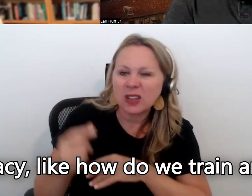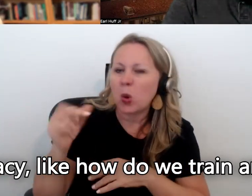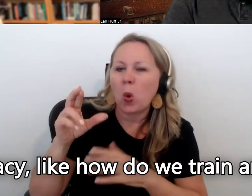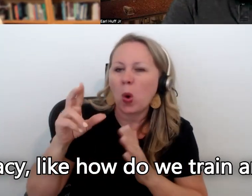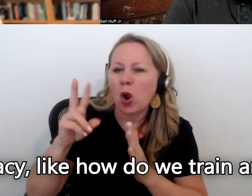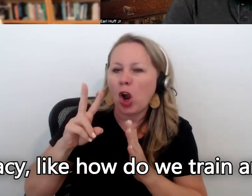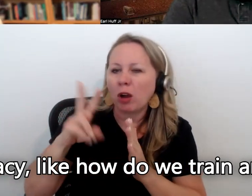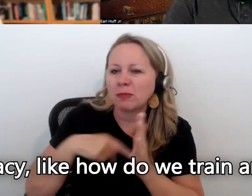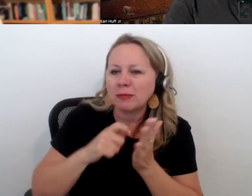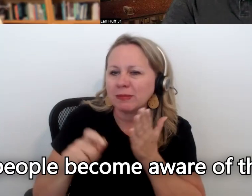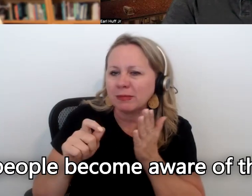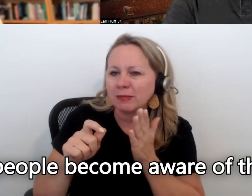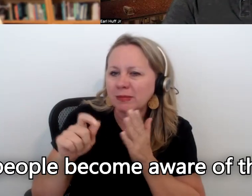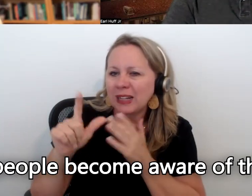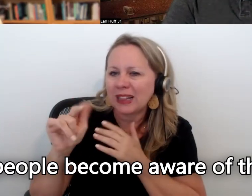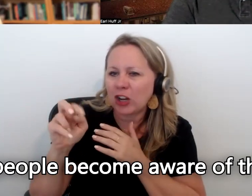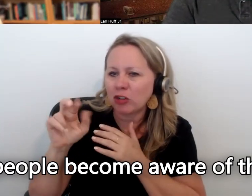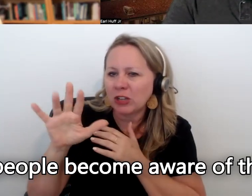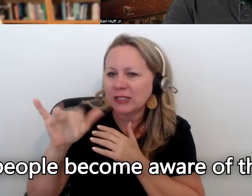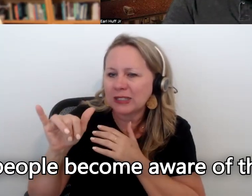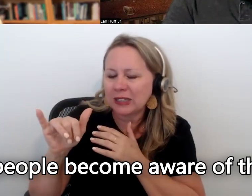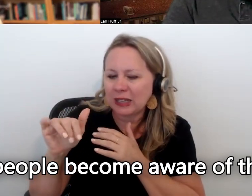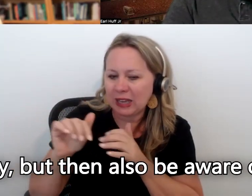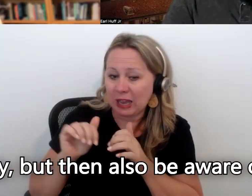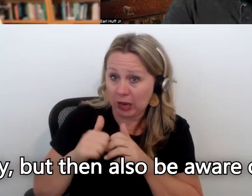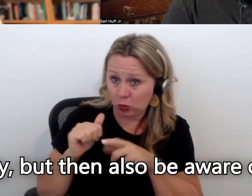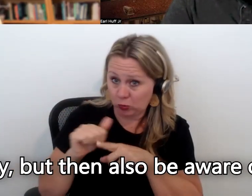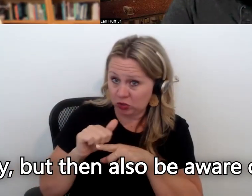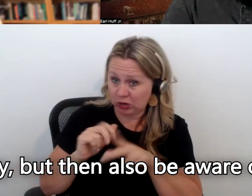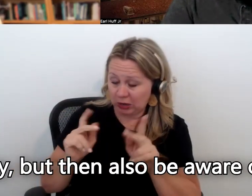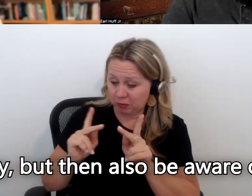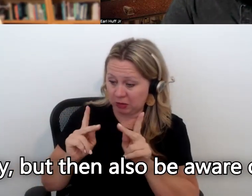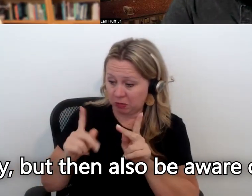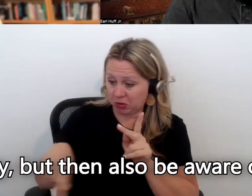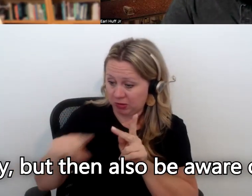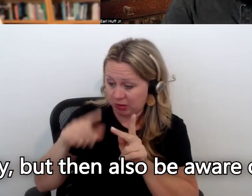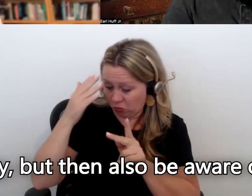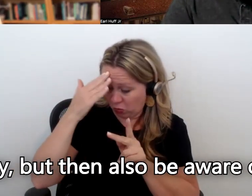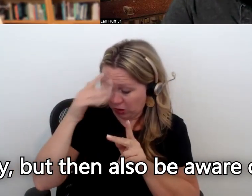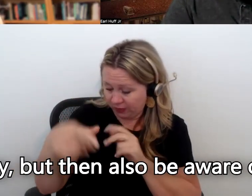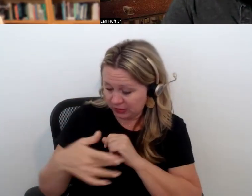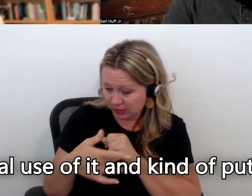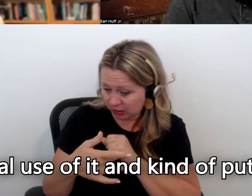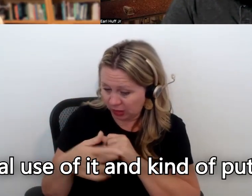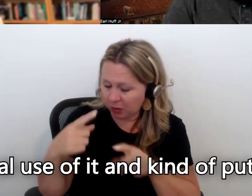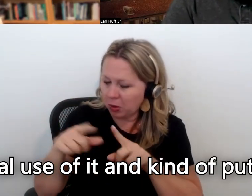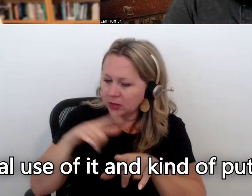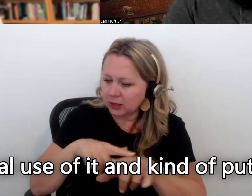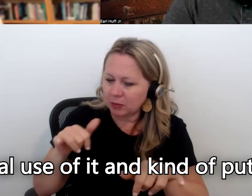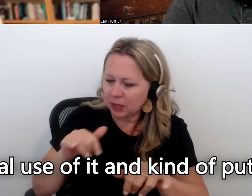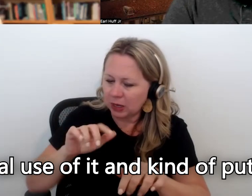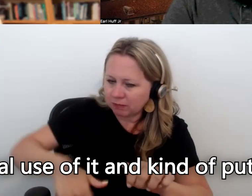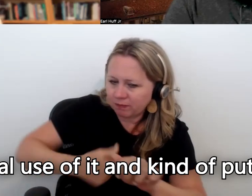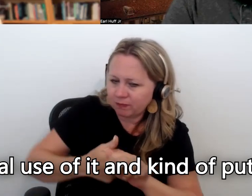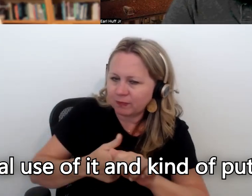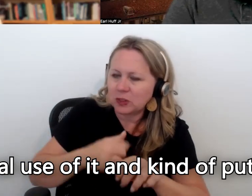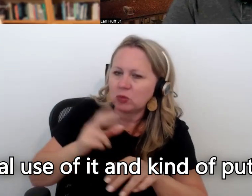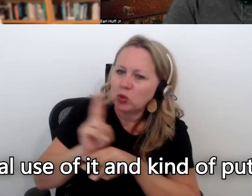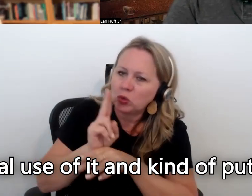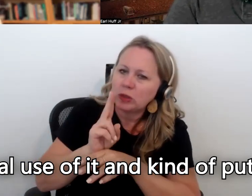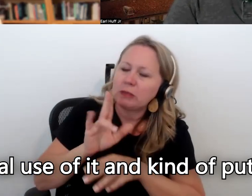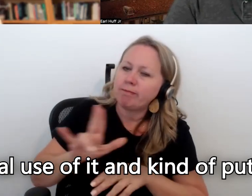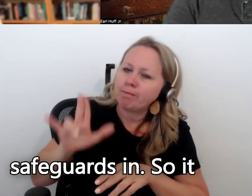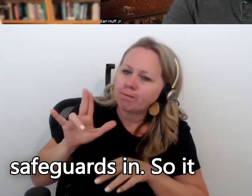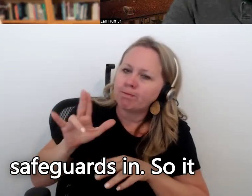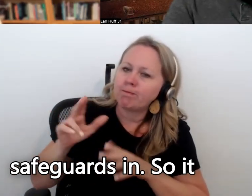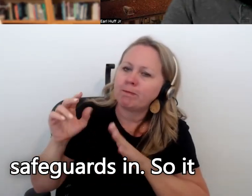how do we train and make people become aware of this technology, but then also be aware of the ethical use of it, and